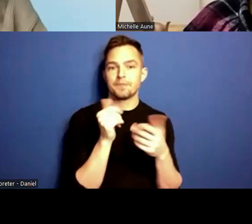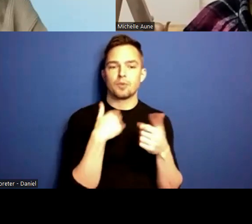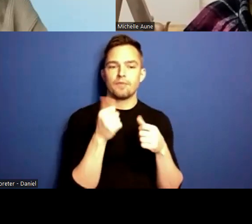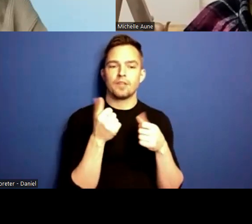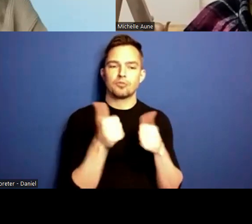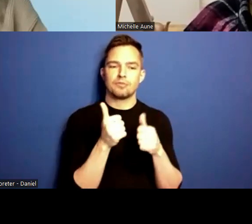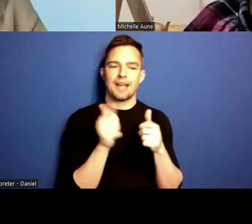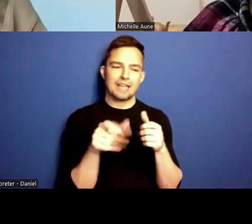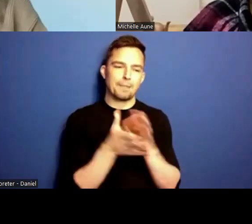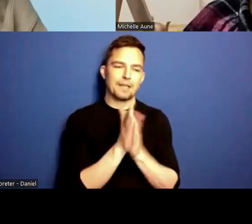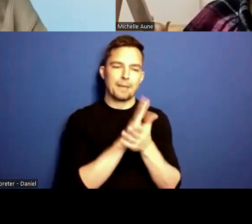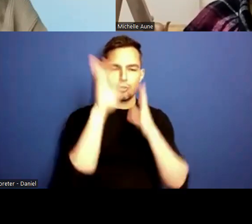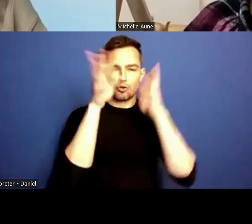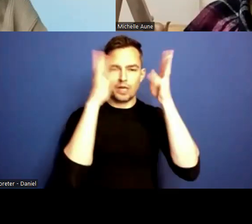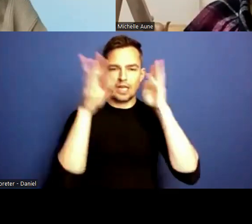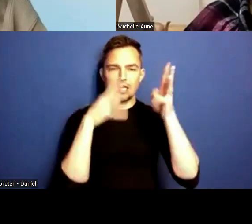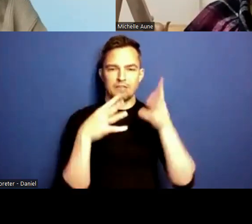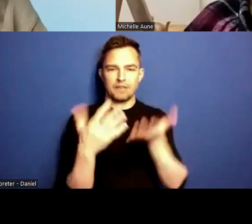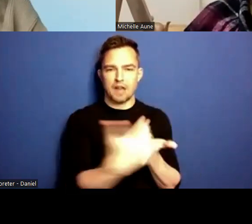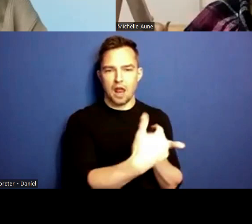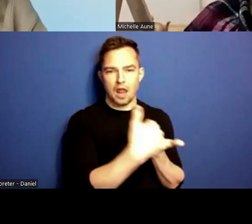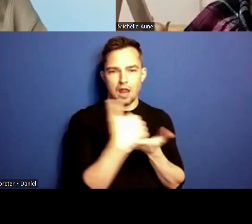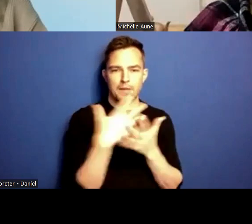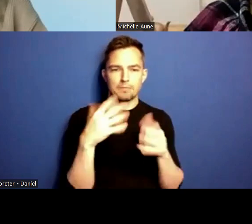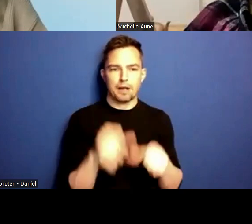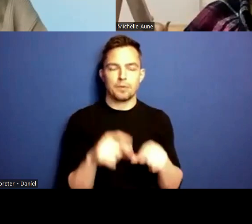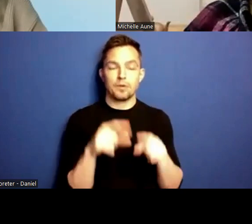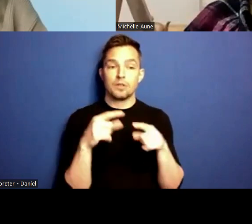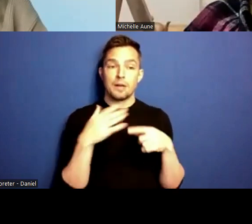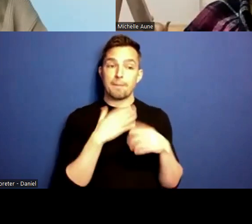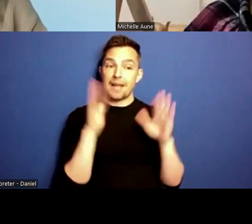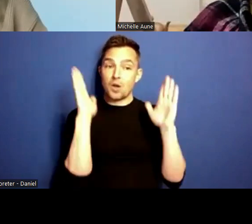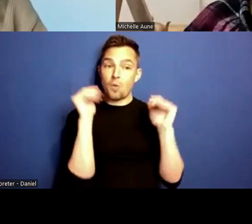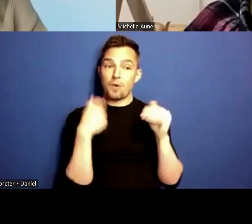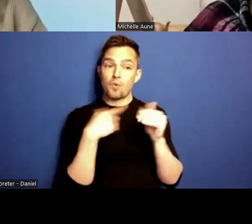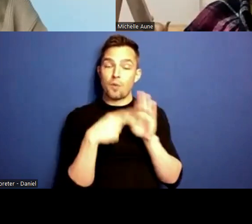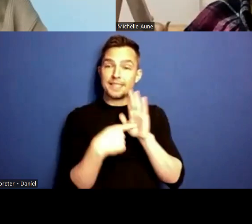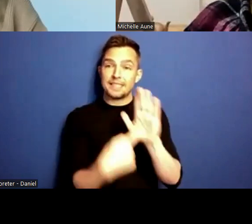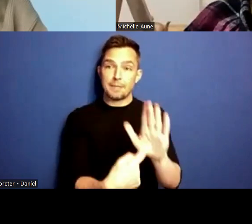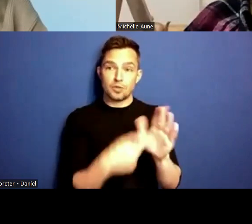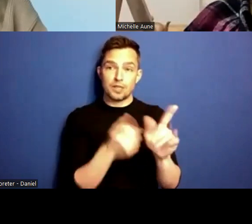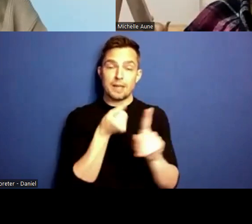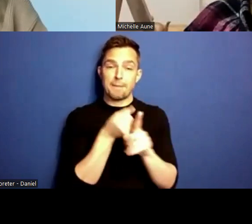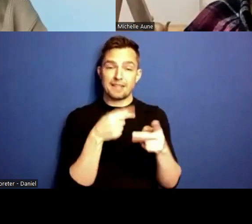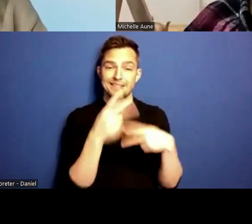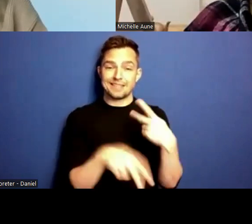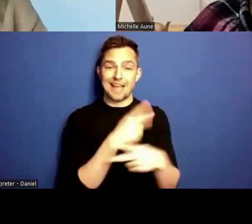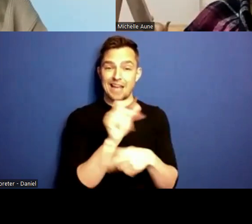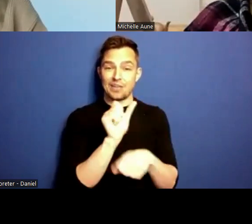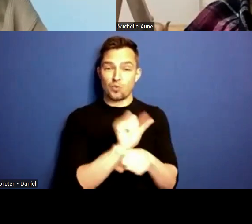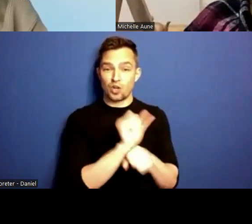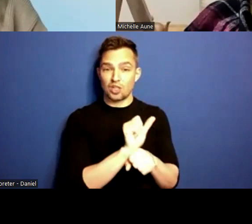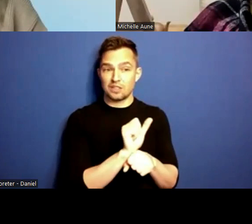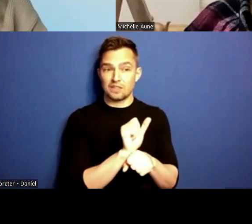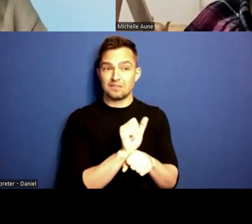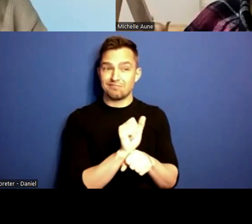this stuff together. It's my hope that as we continue to really demonstrate the impact of this kind of work,